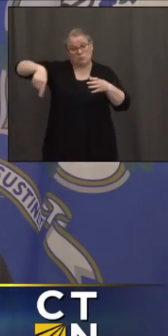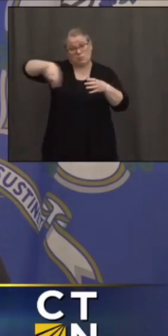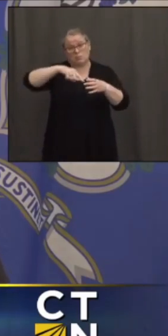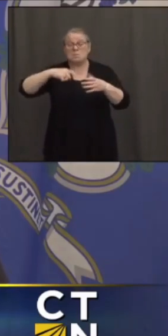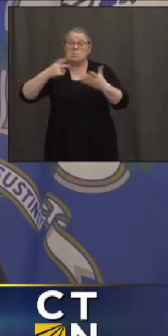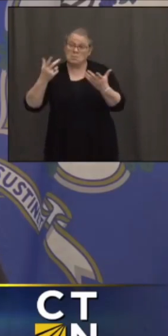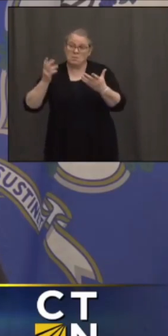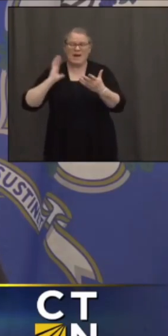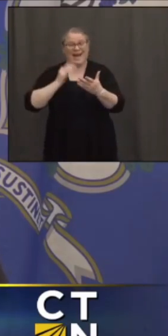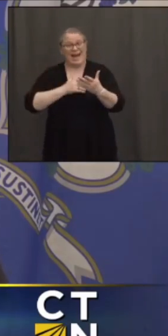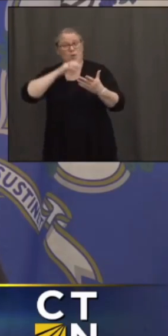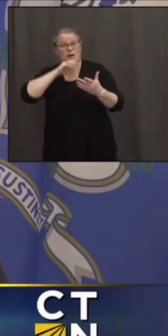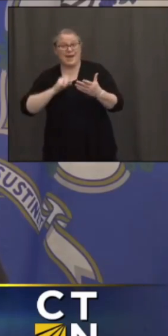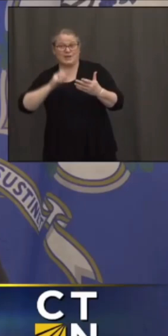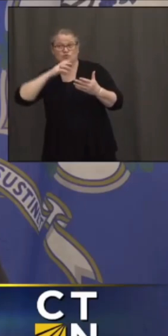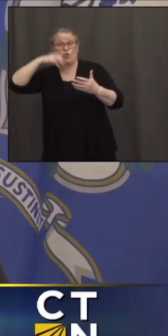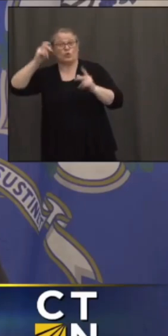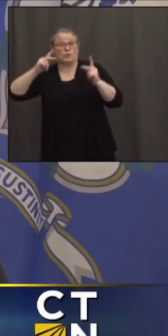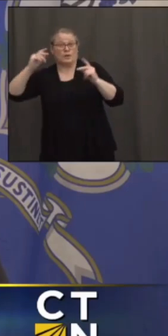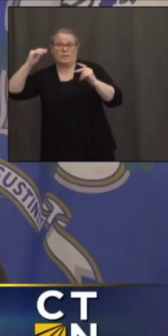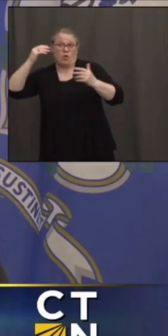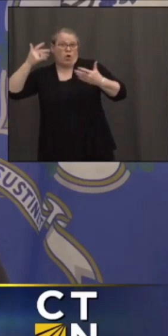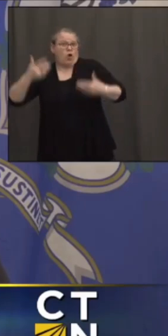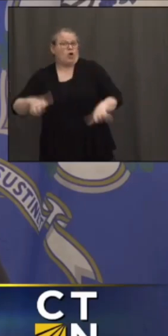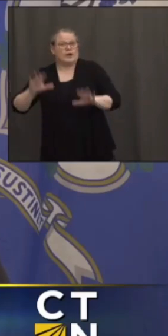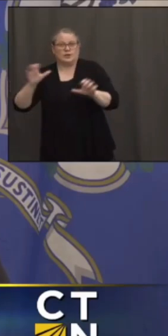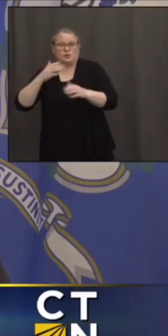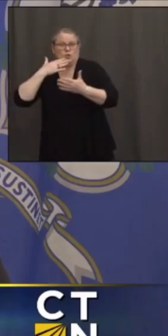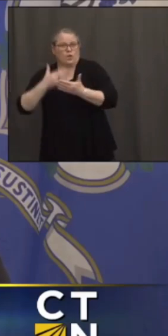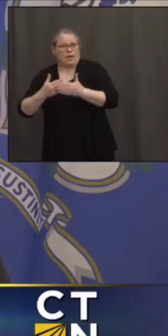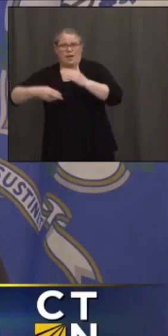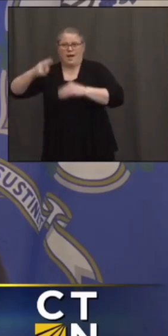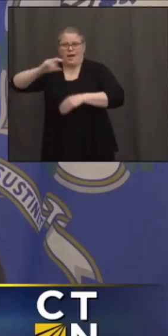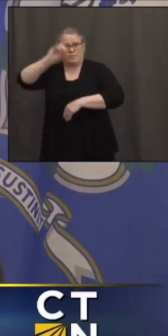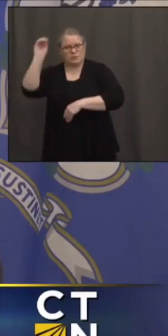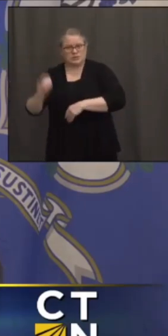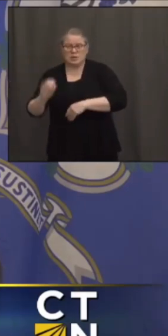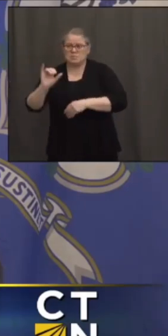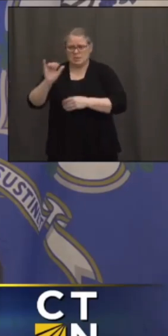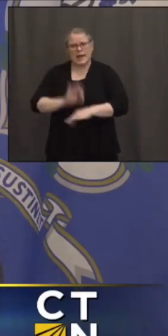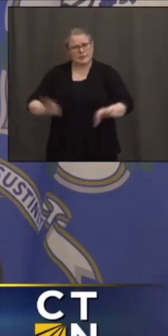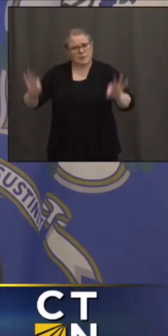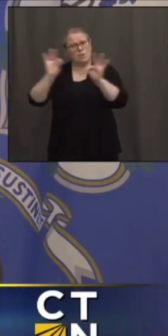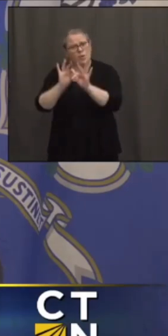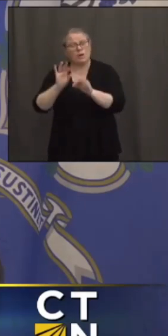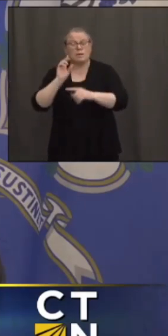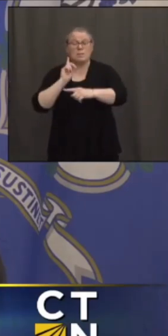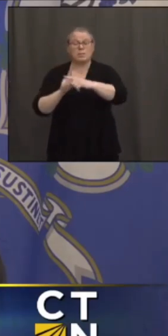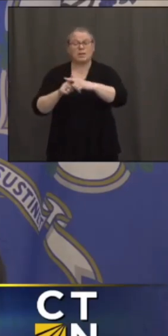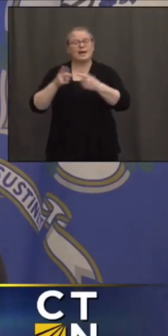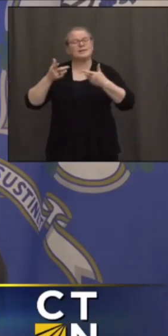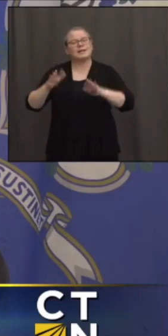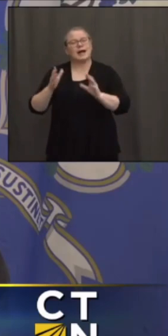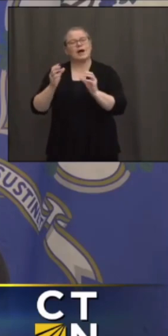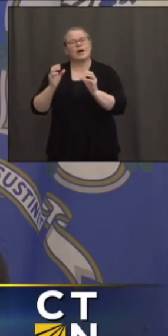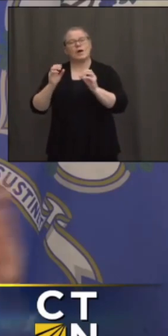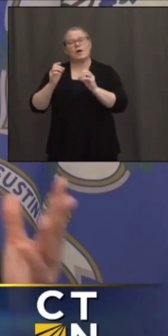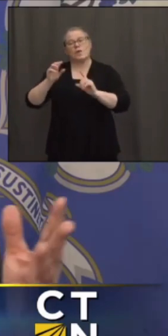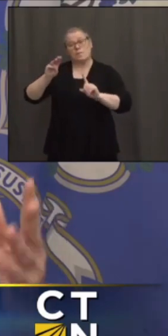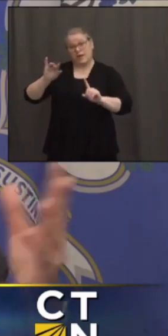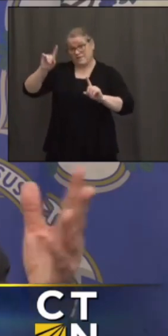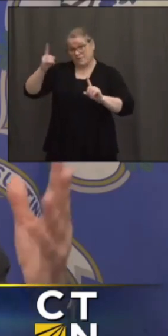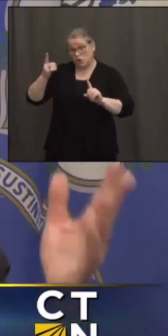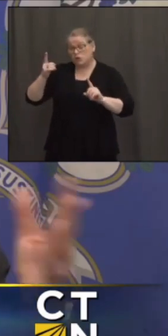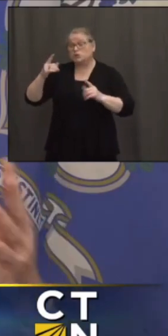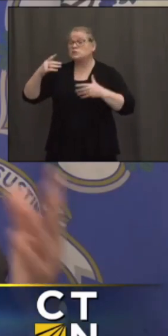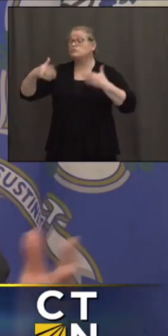age group, we're already doing pretty well. And I think that was important, and that gives us a little bit of breathing room towards May 19th. May